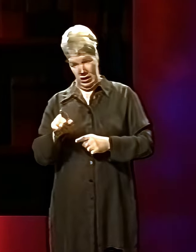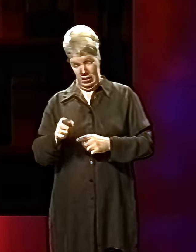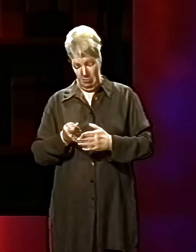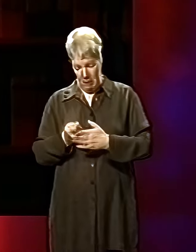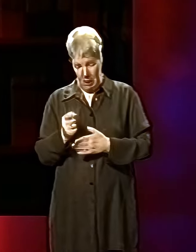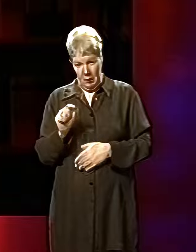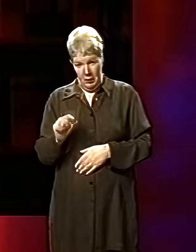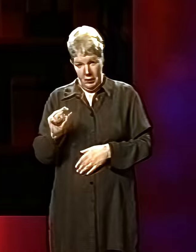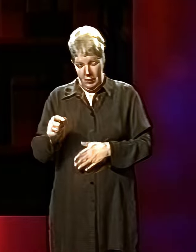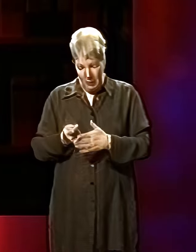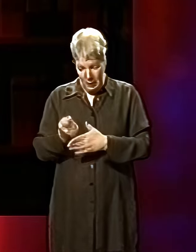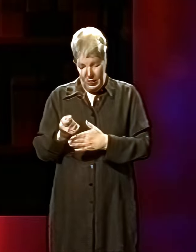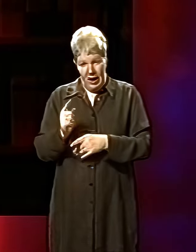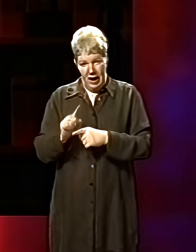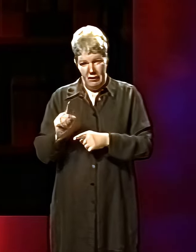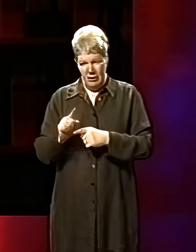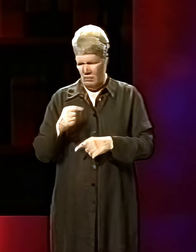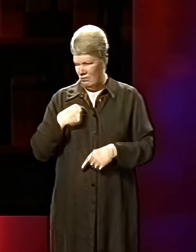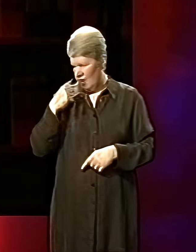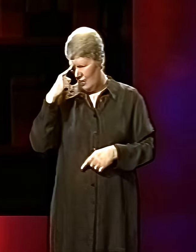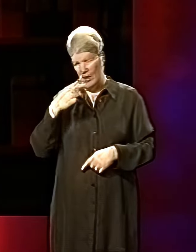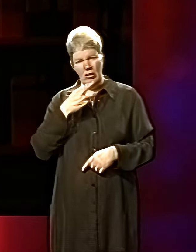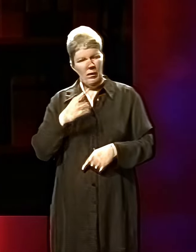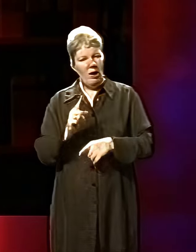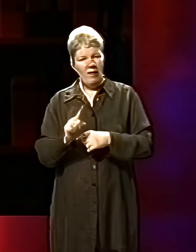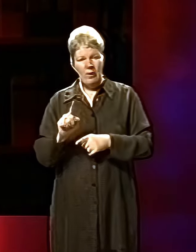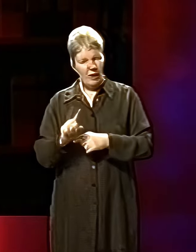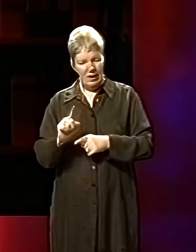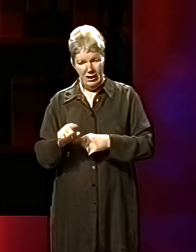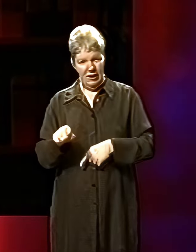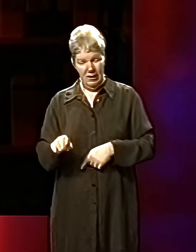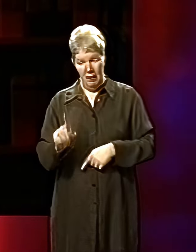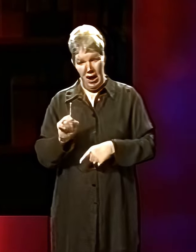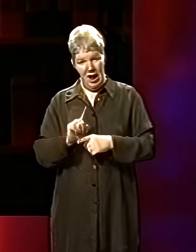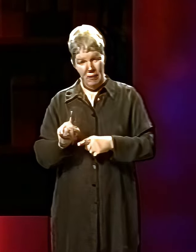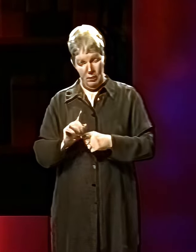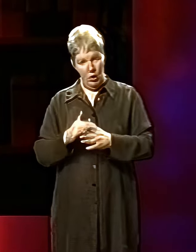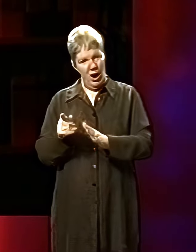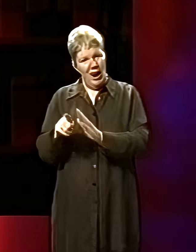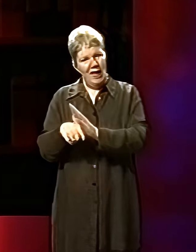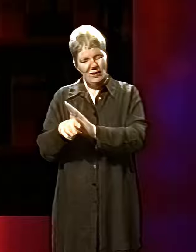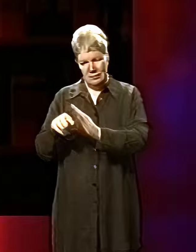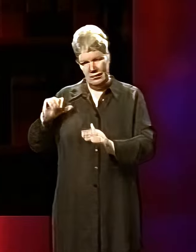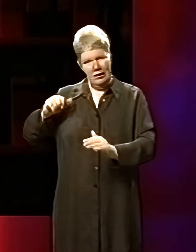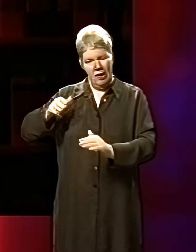small amount, I think it was about £3 a week, but every week, because she was late,